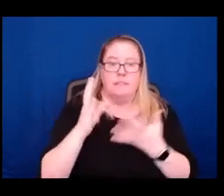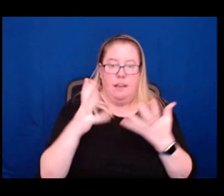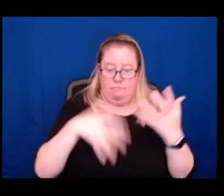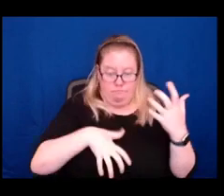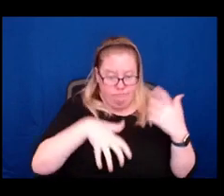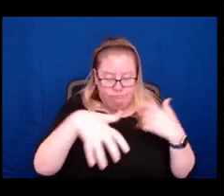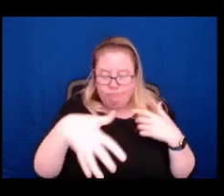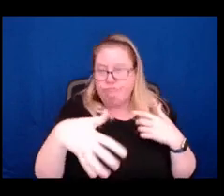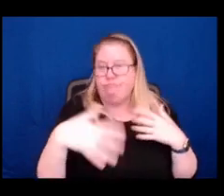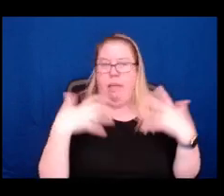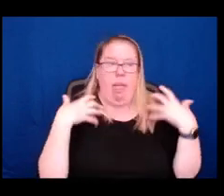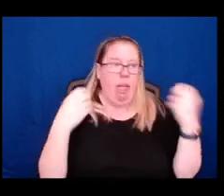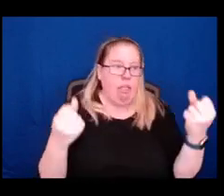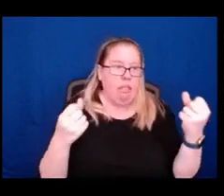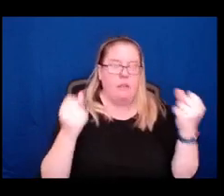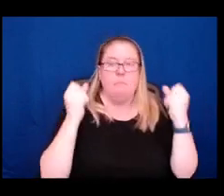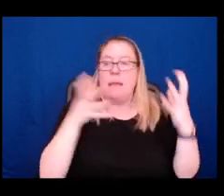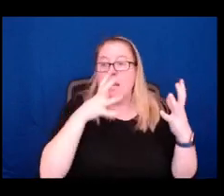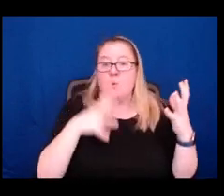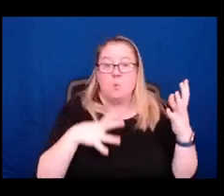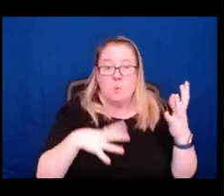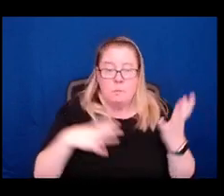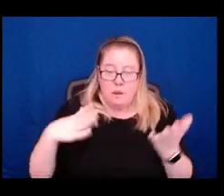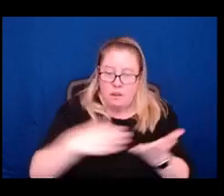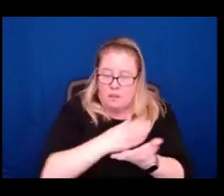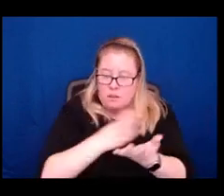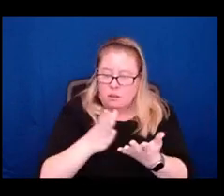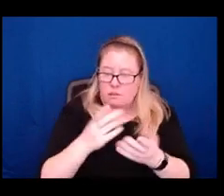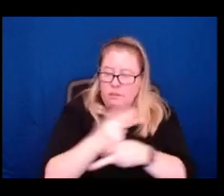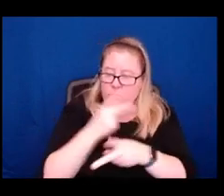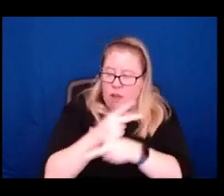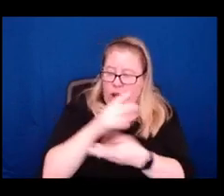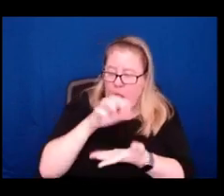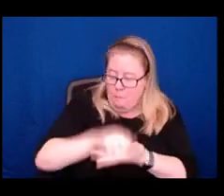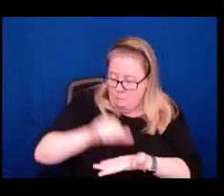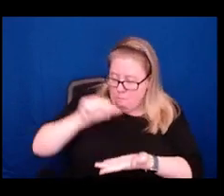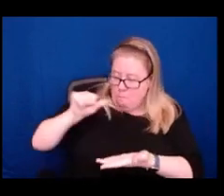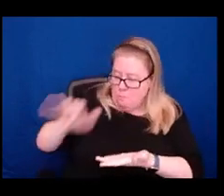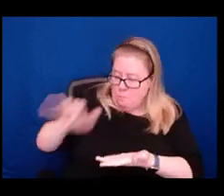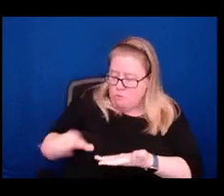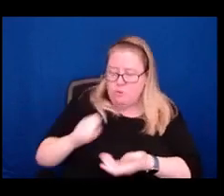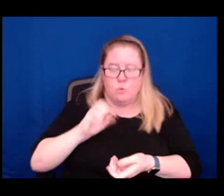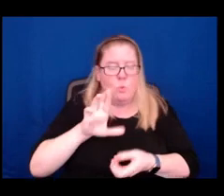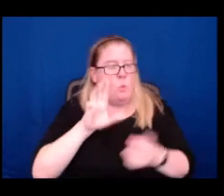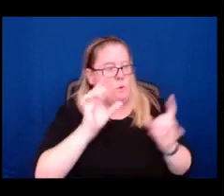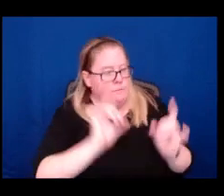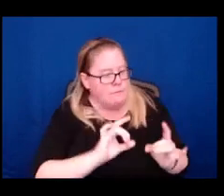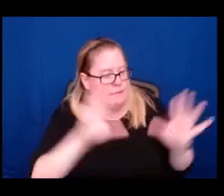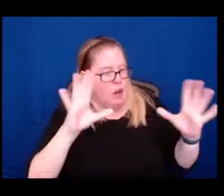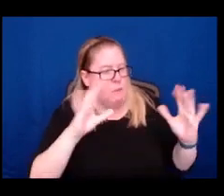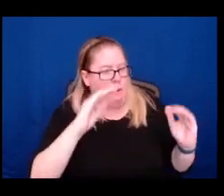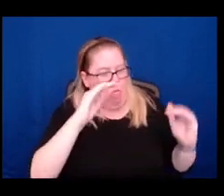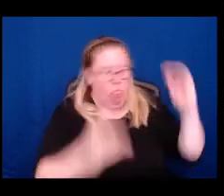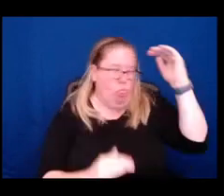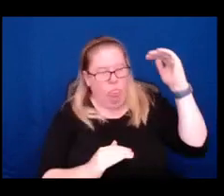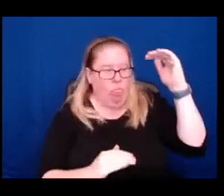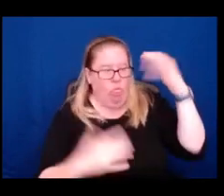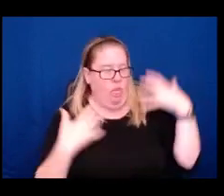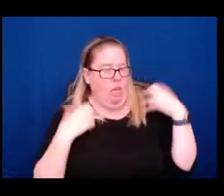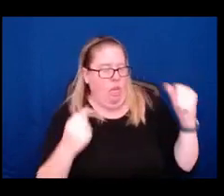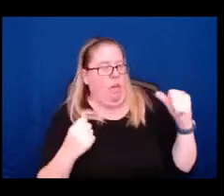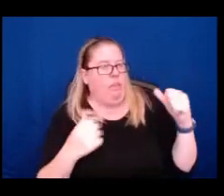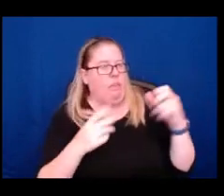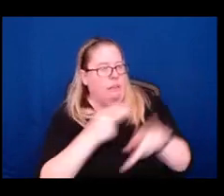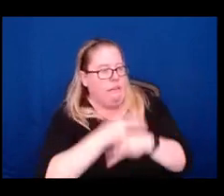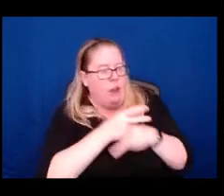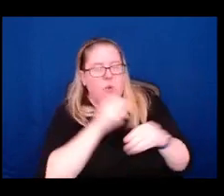And so a lot of women who are navigating abortions or terrible, inequitable healthcare,